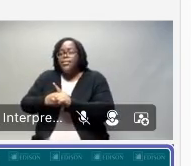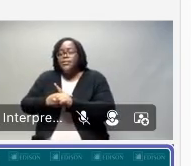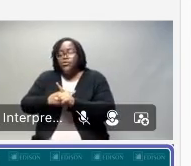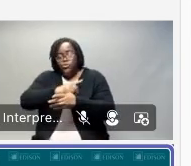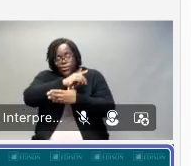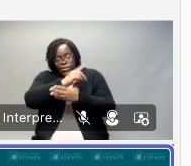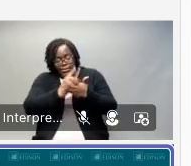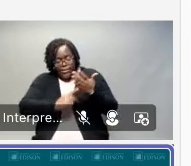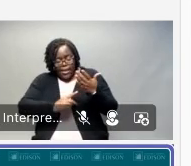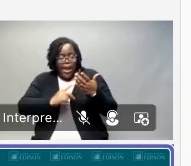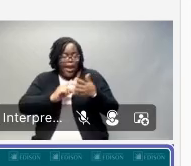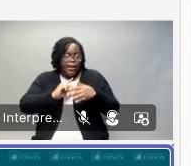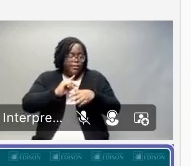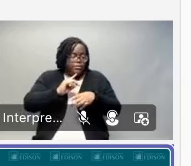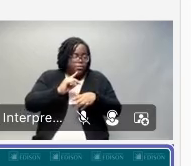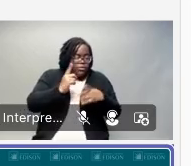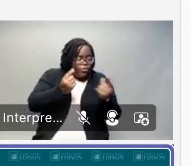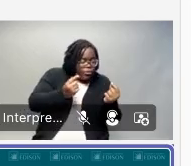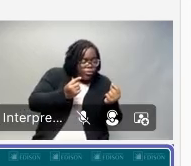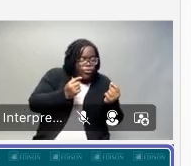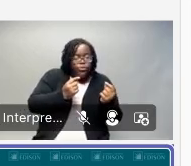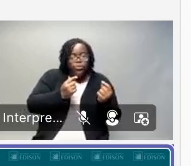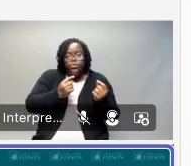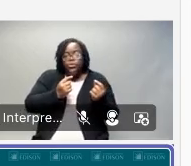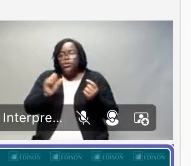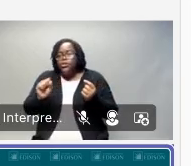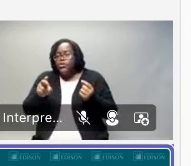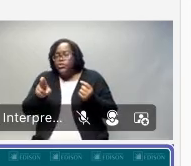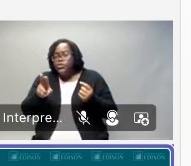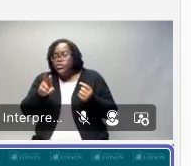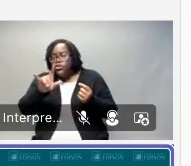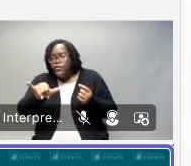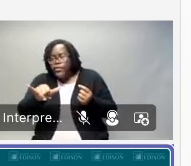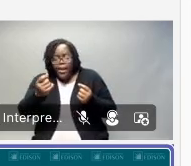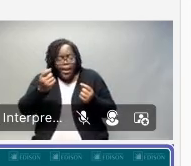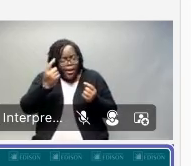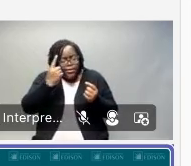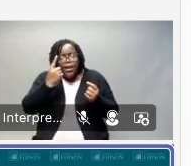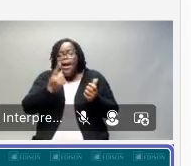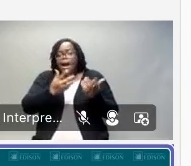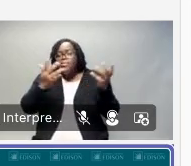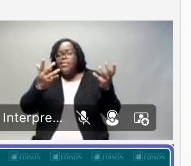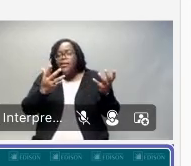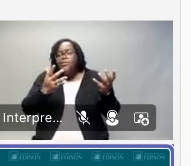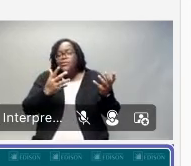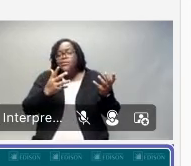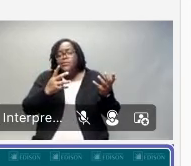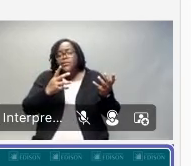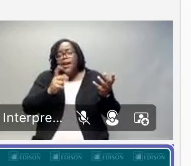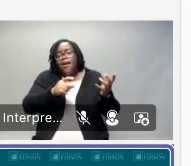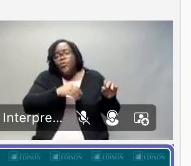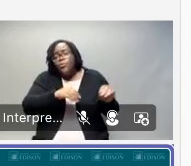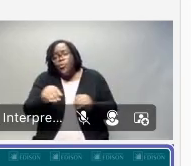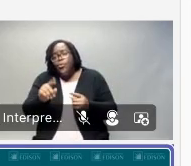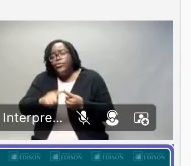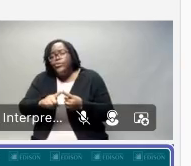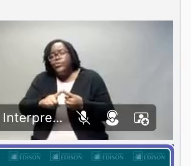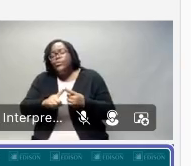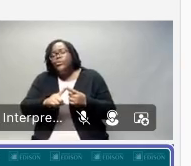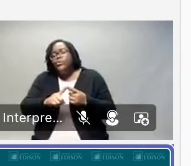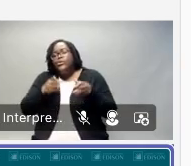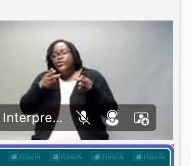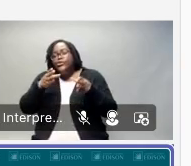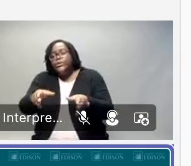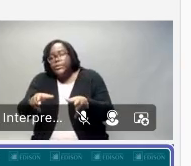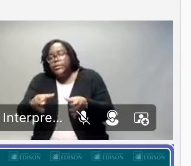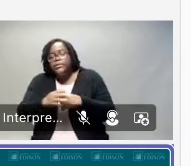that work, to acquire surveys, understand. A lot of these are relocations, so we're moving to the street. We